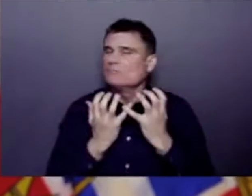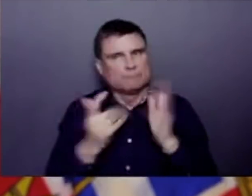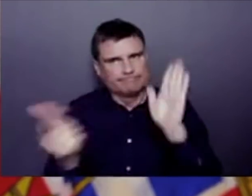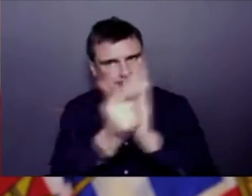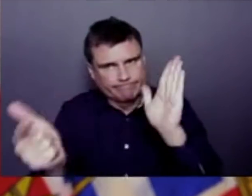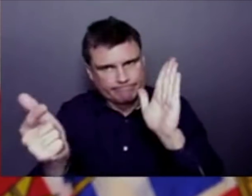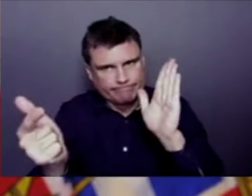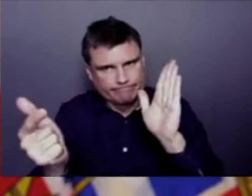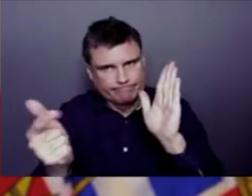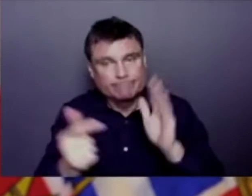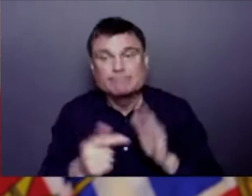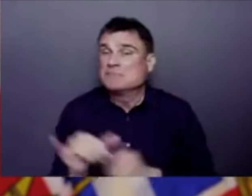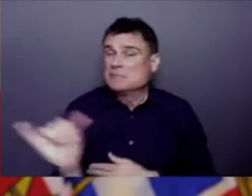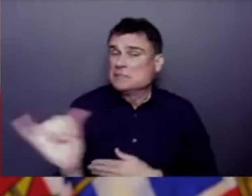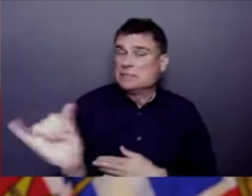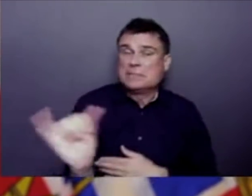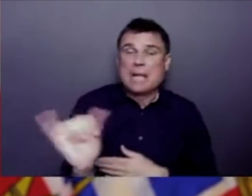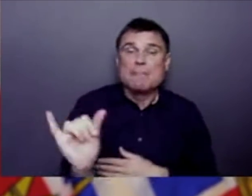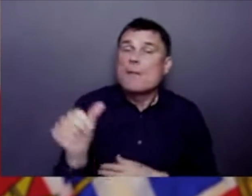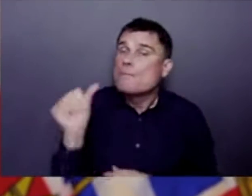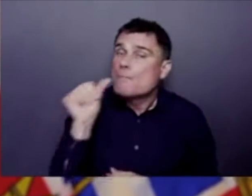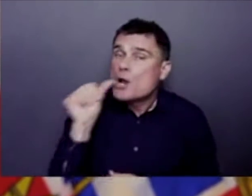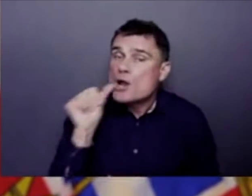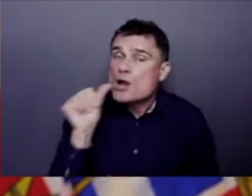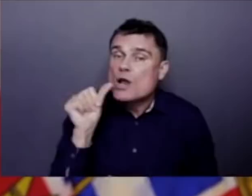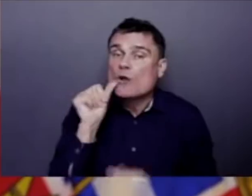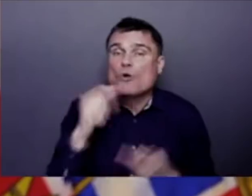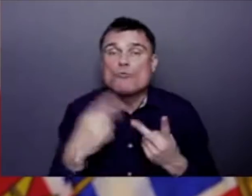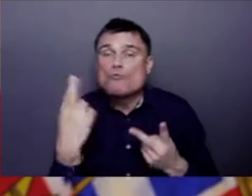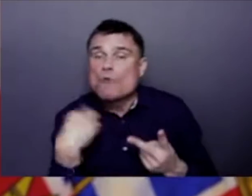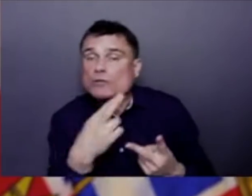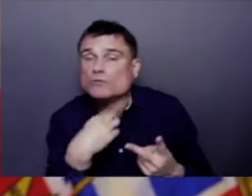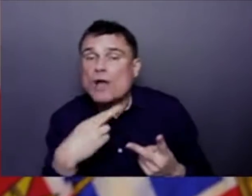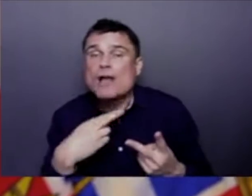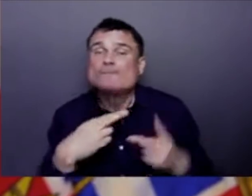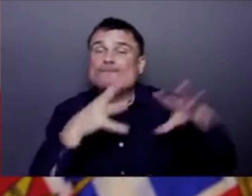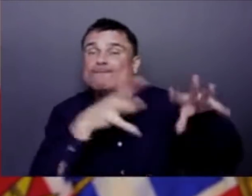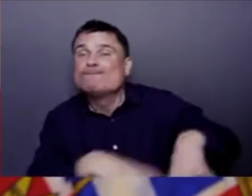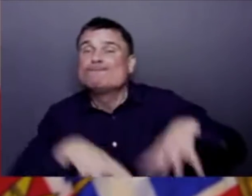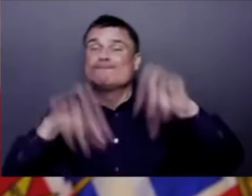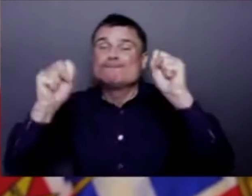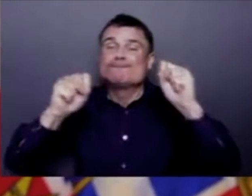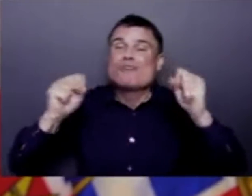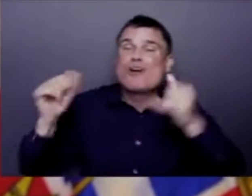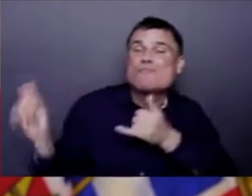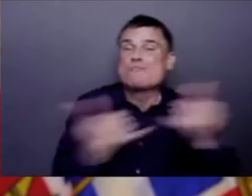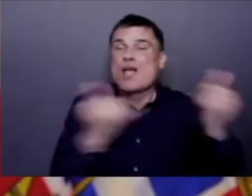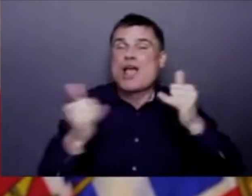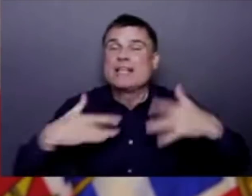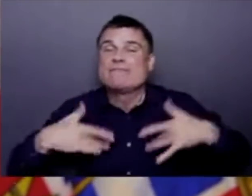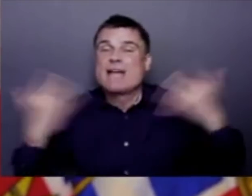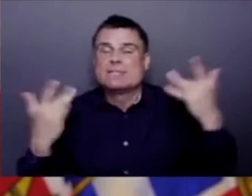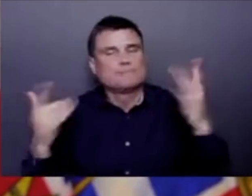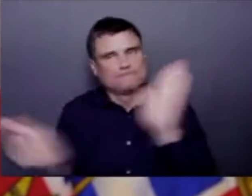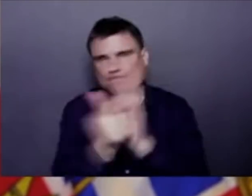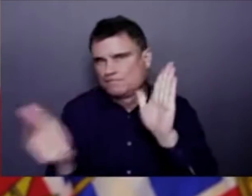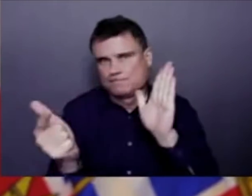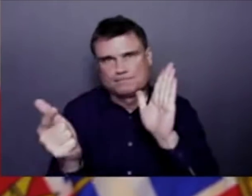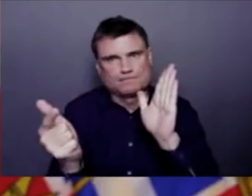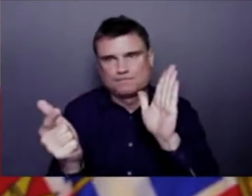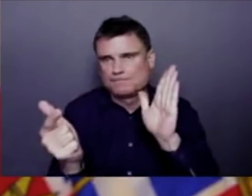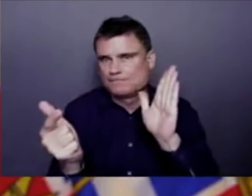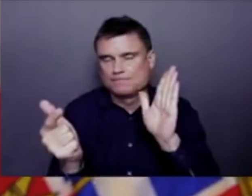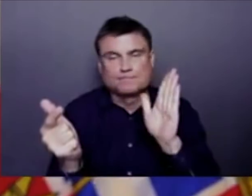weekend. We must only go to a restaurant with our own household. And I